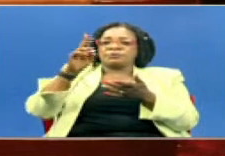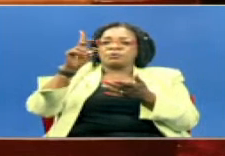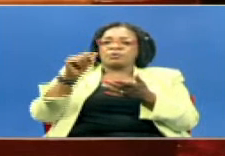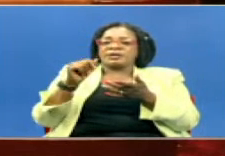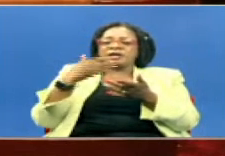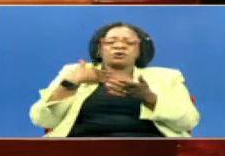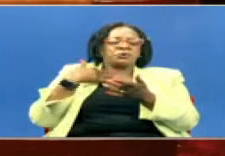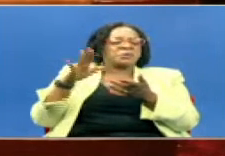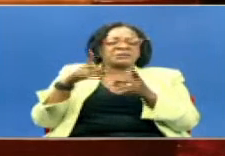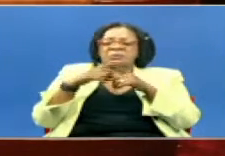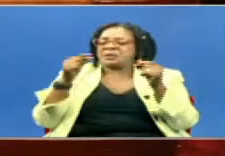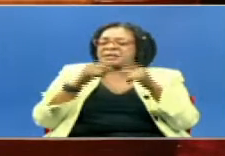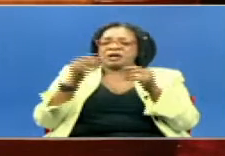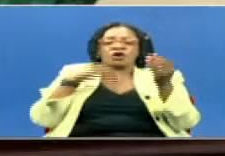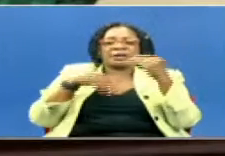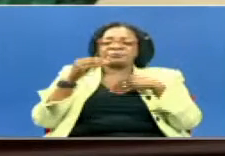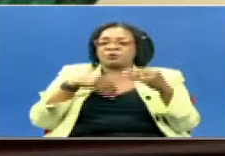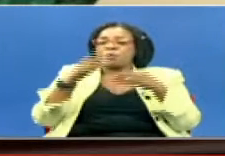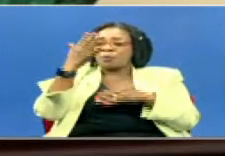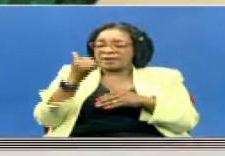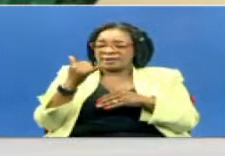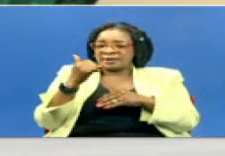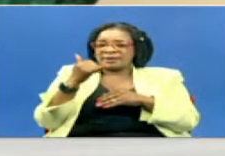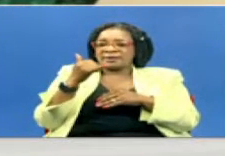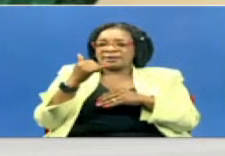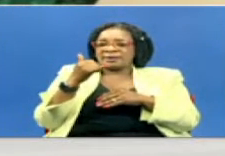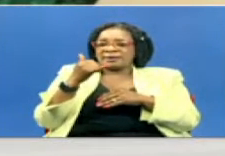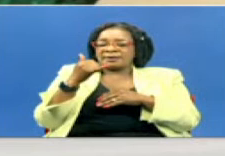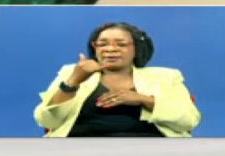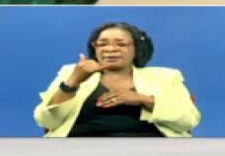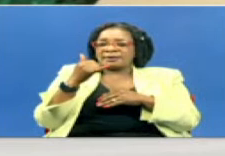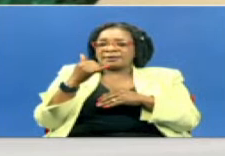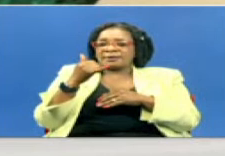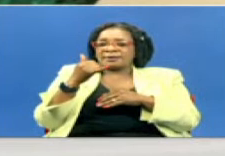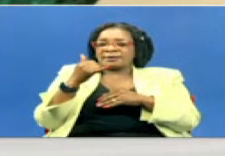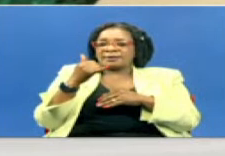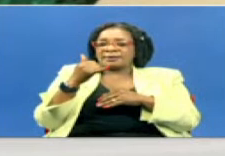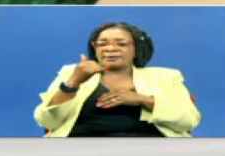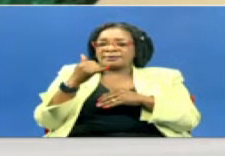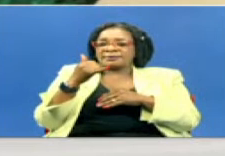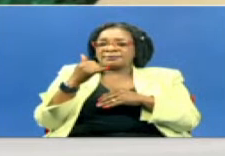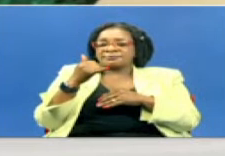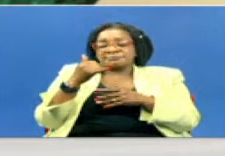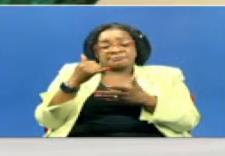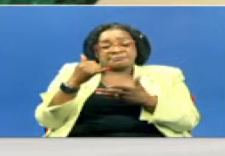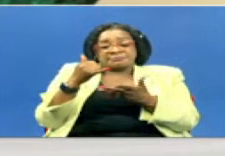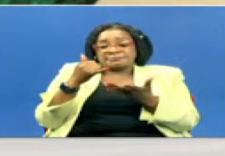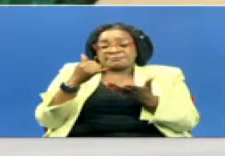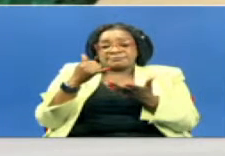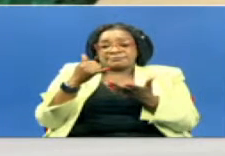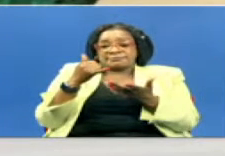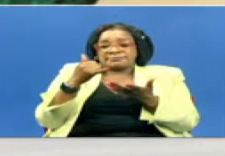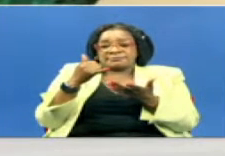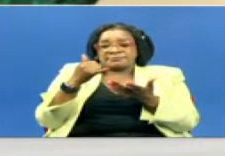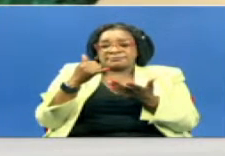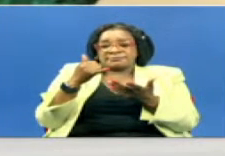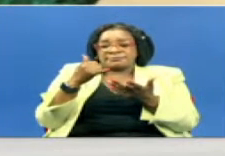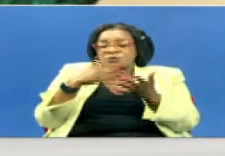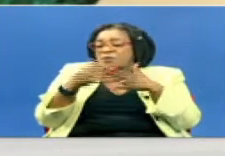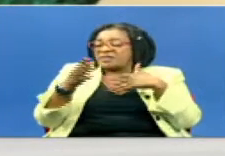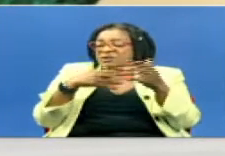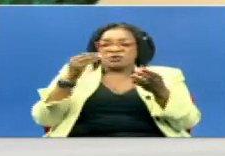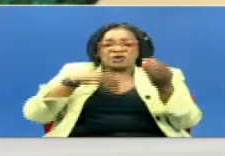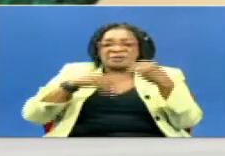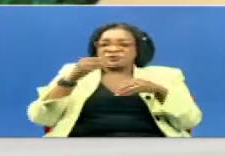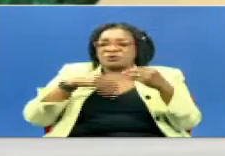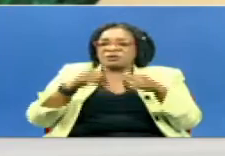corruption. Why? Hmm. Why? If without corruption, which